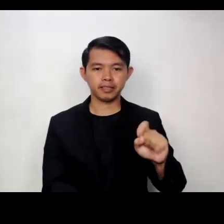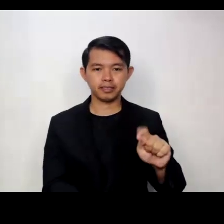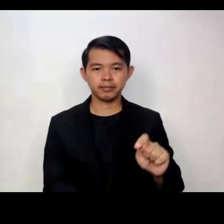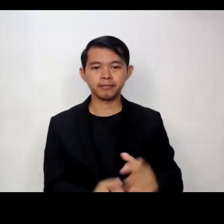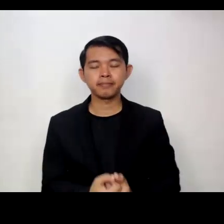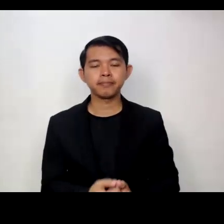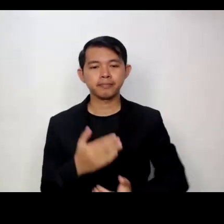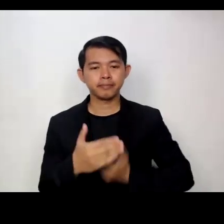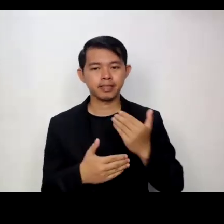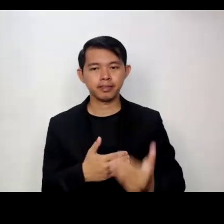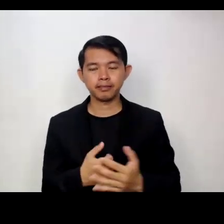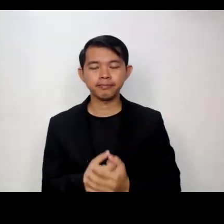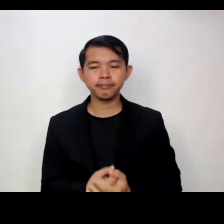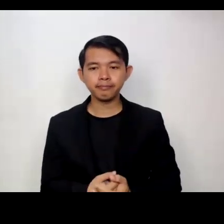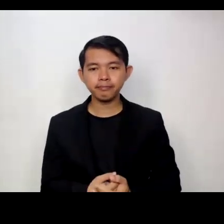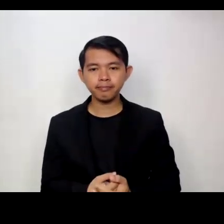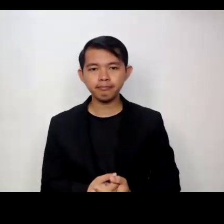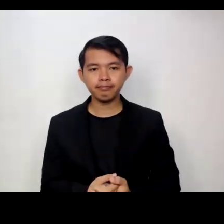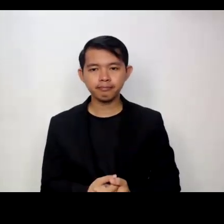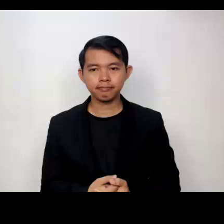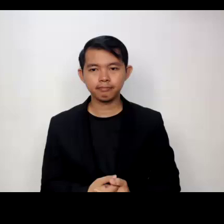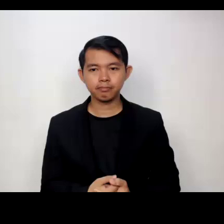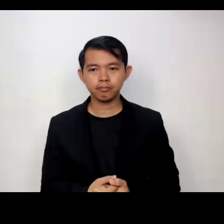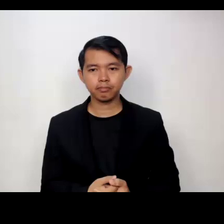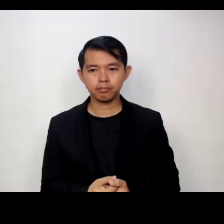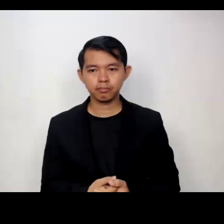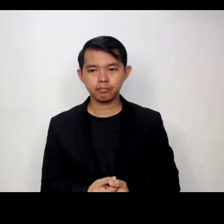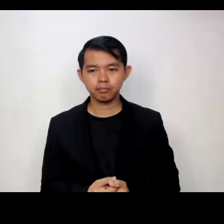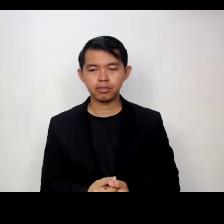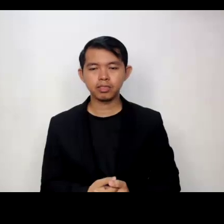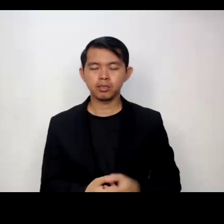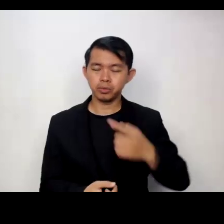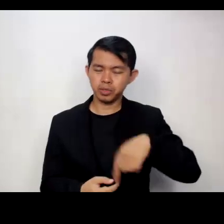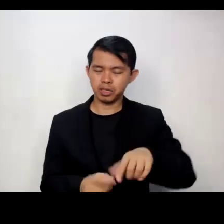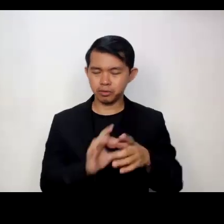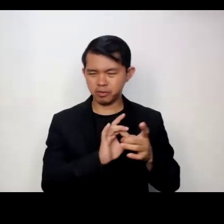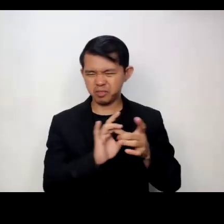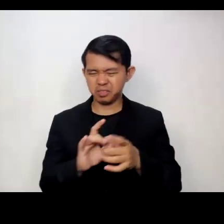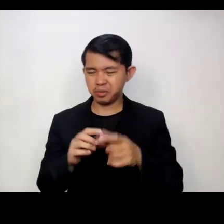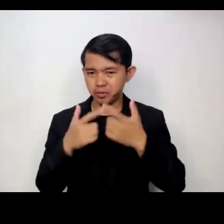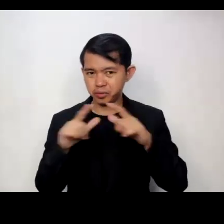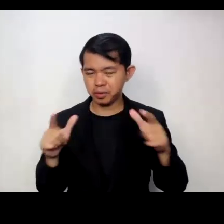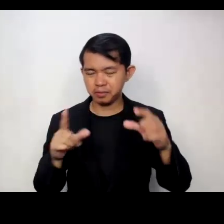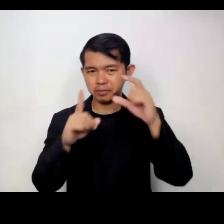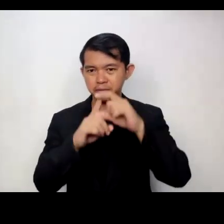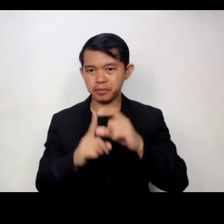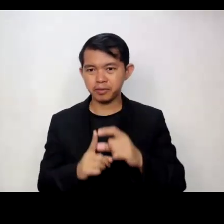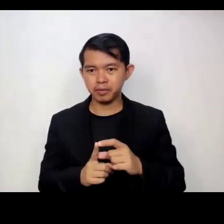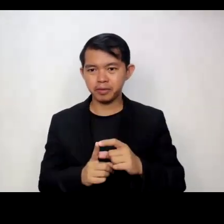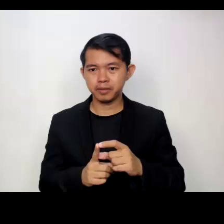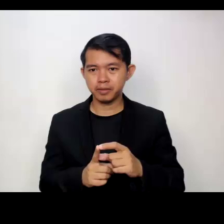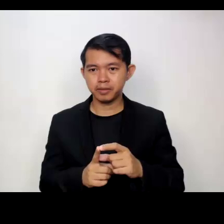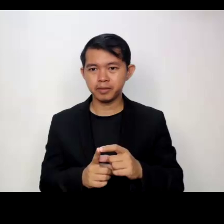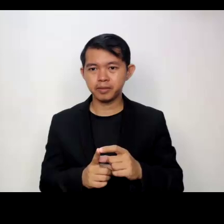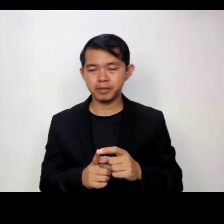in the discussion we've had so far, we've alluded to language quite a number of times, but we don't have someone